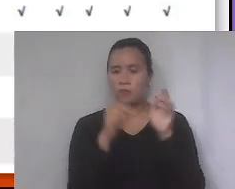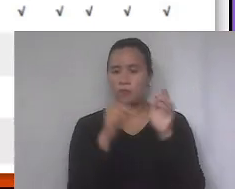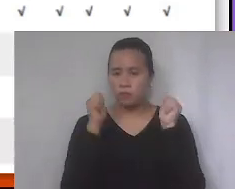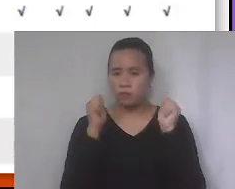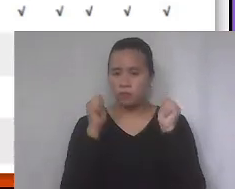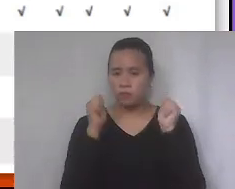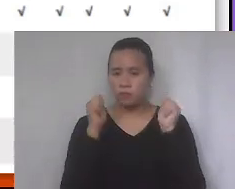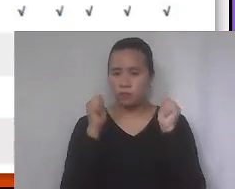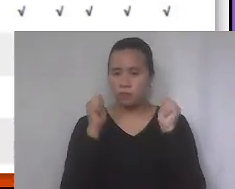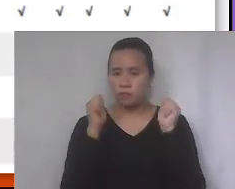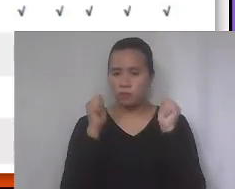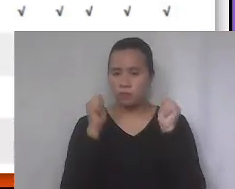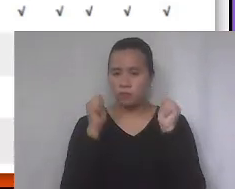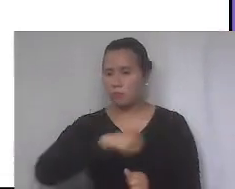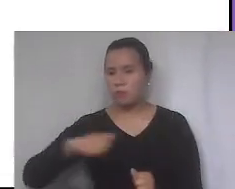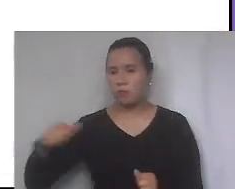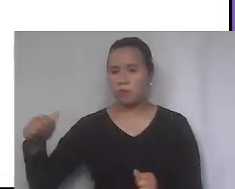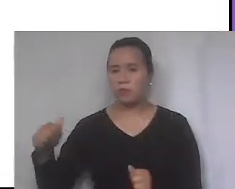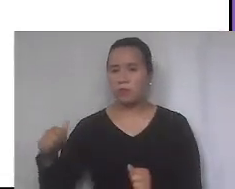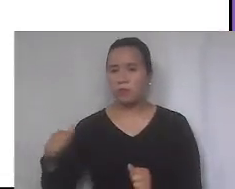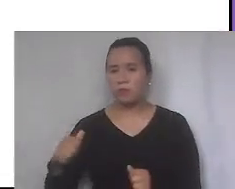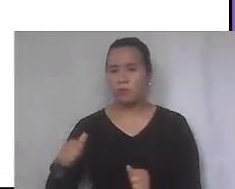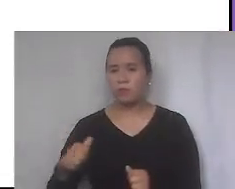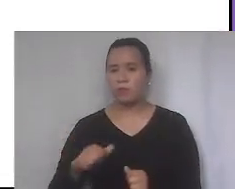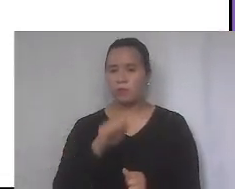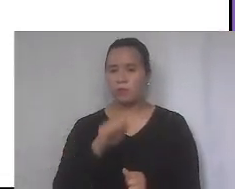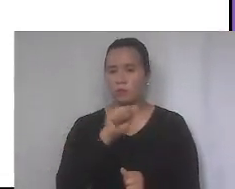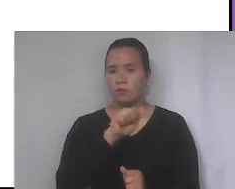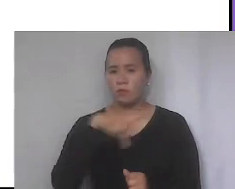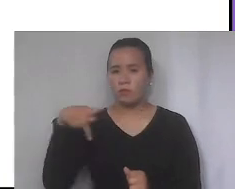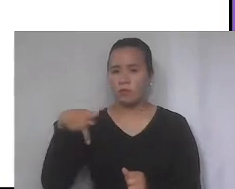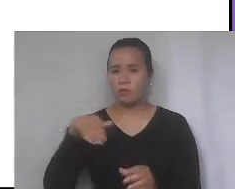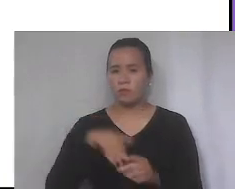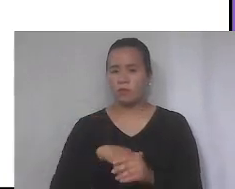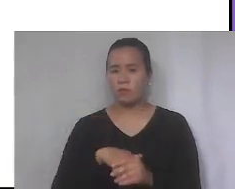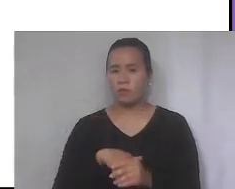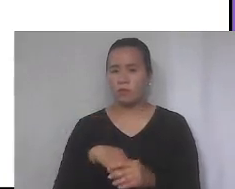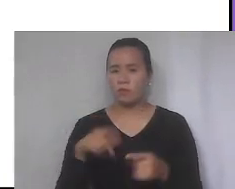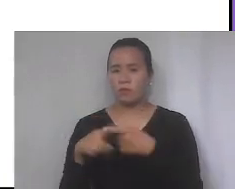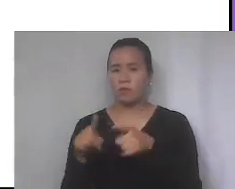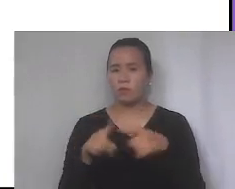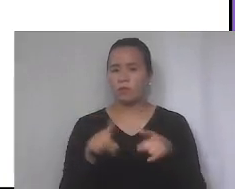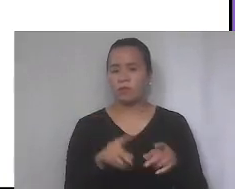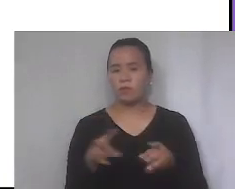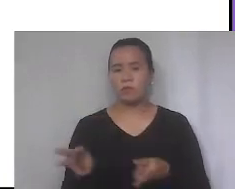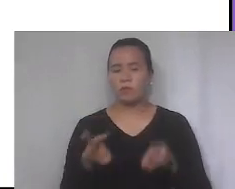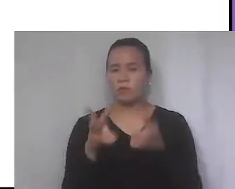aka.ms/learningtools flyer so you can see the complete feature availability for each application in different